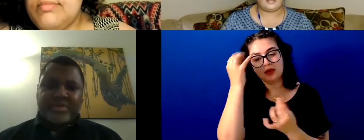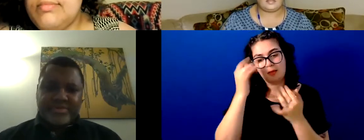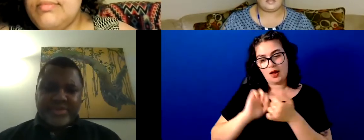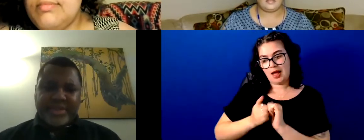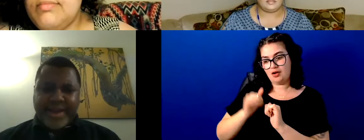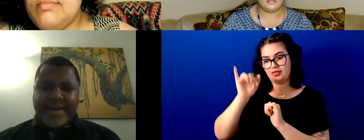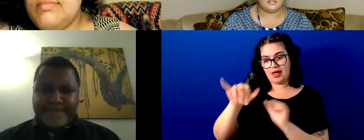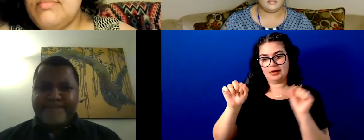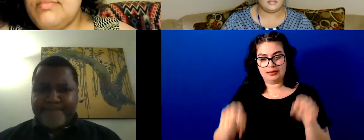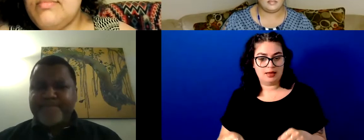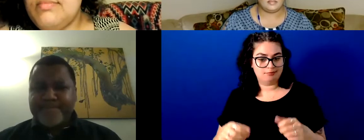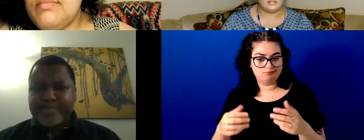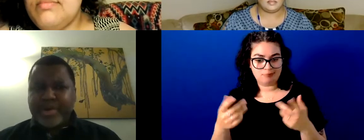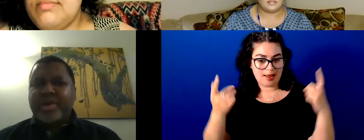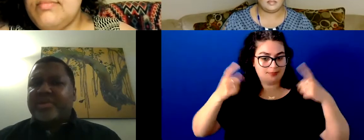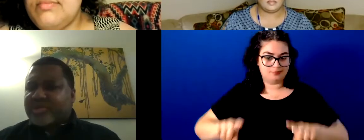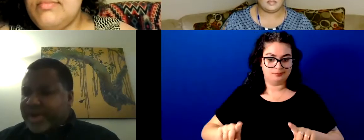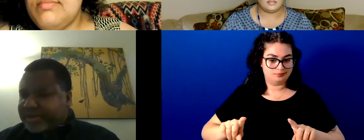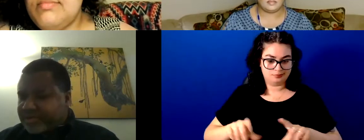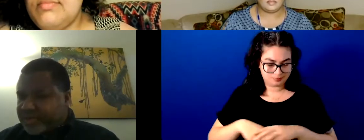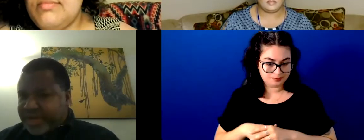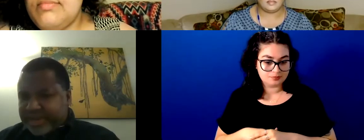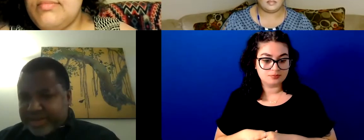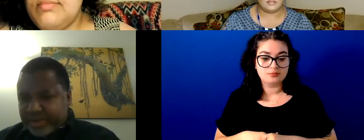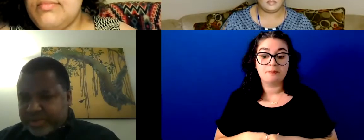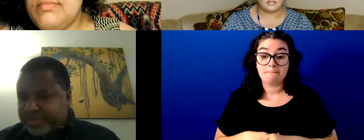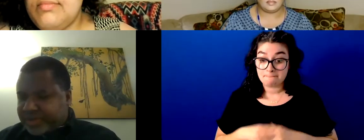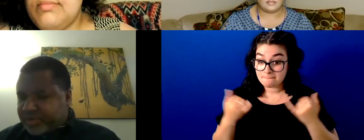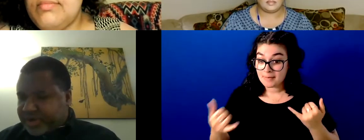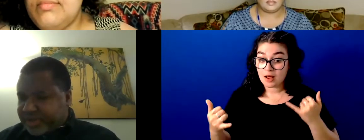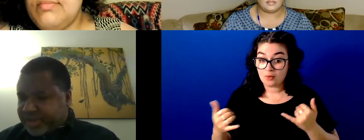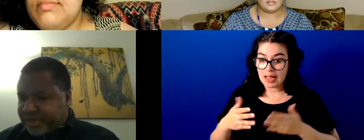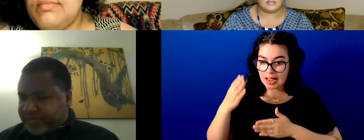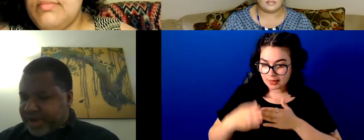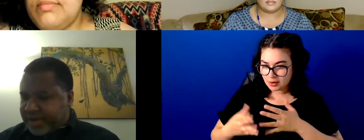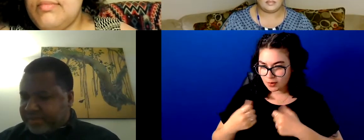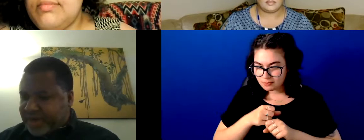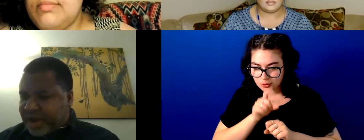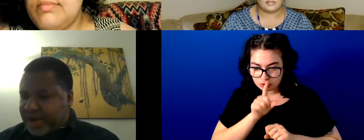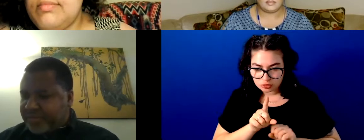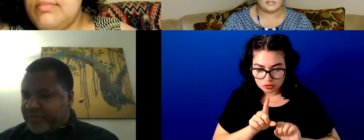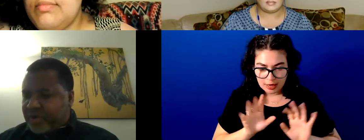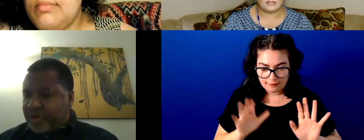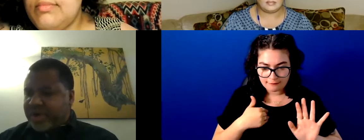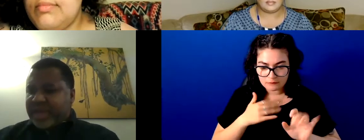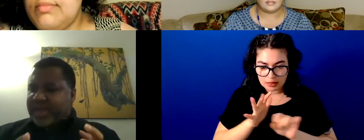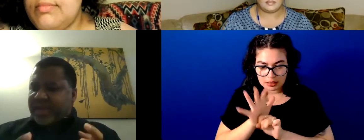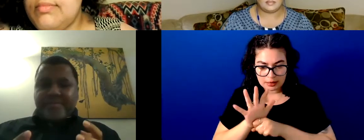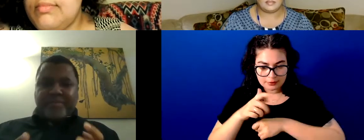unfold. Yeah. So as we end, because I want to make sure to leave time